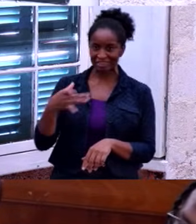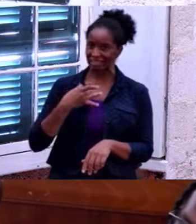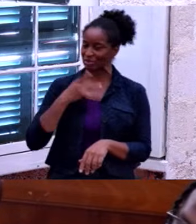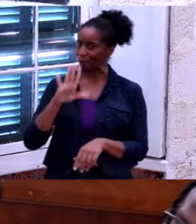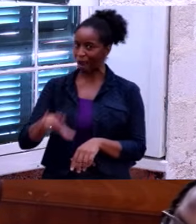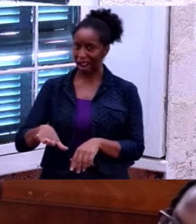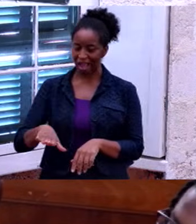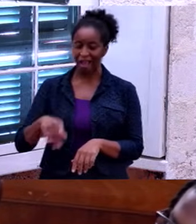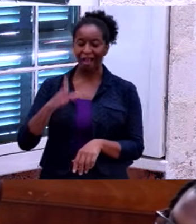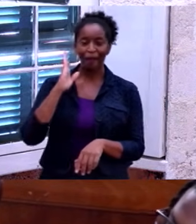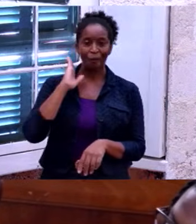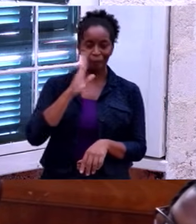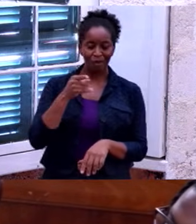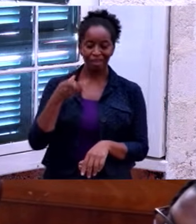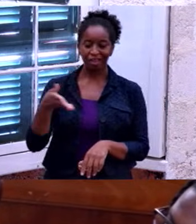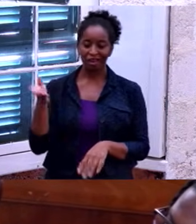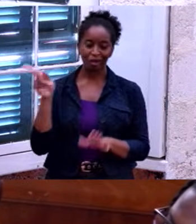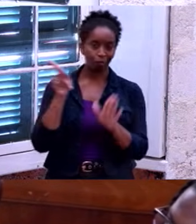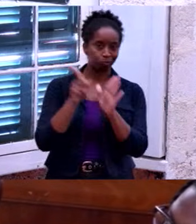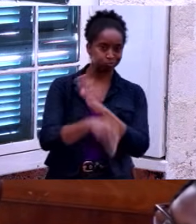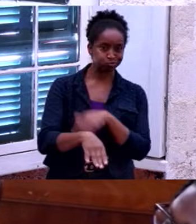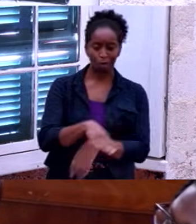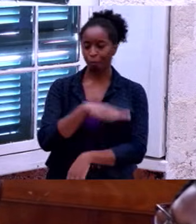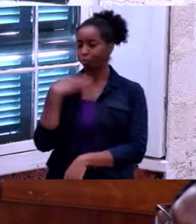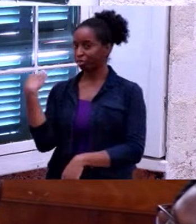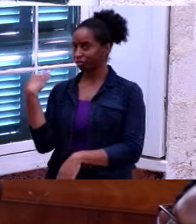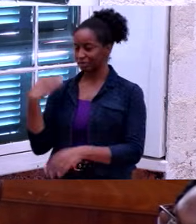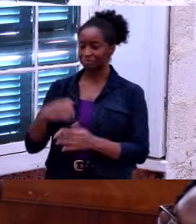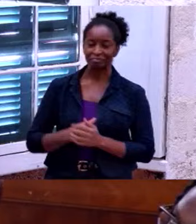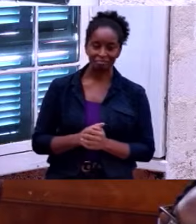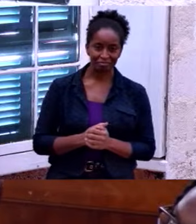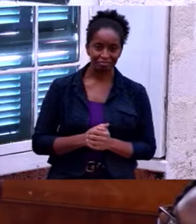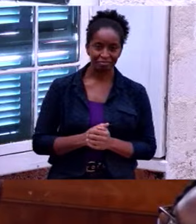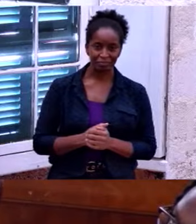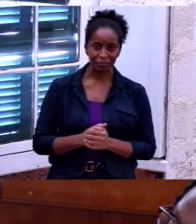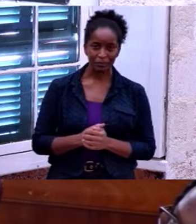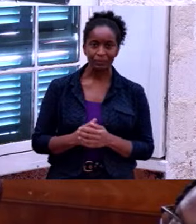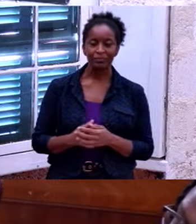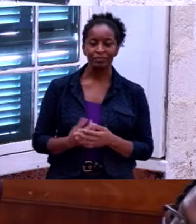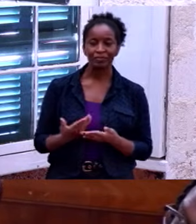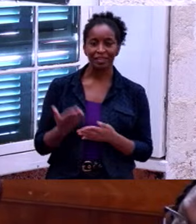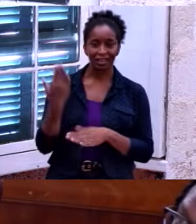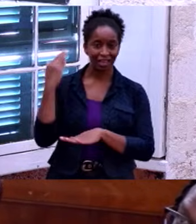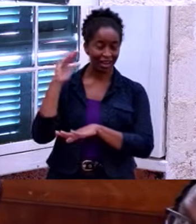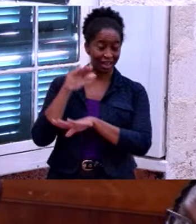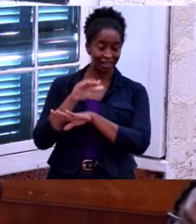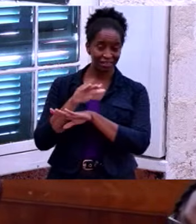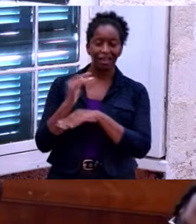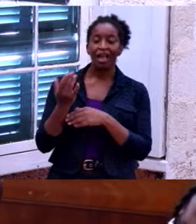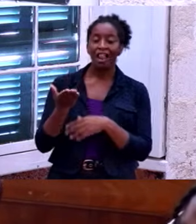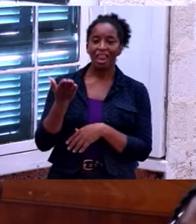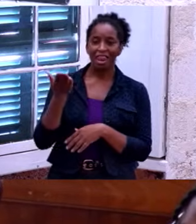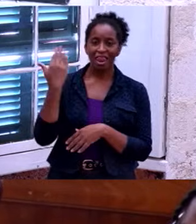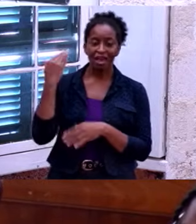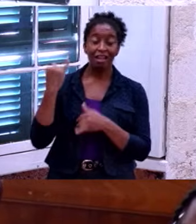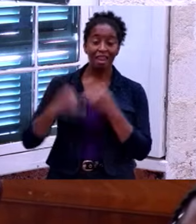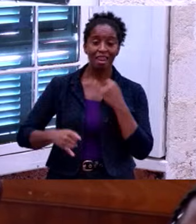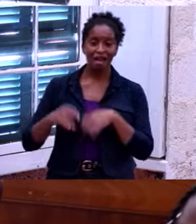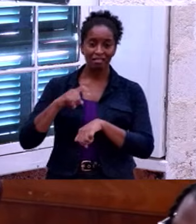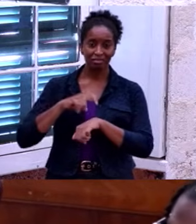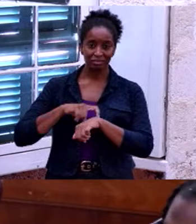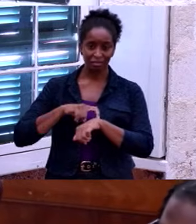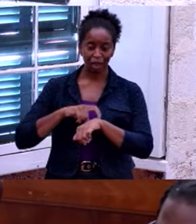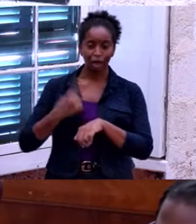in 2022. Last time we convened a new session of Parliament, dragging our speaker to the chair, like if